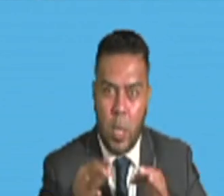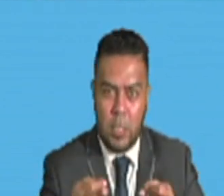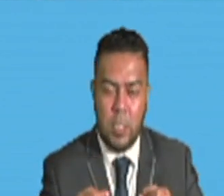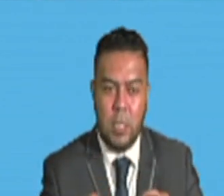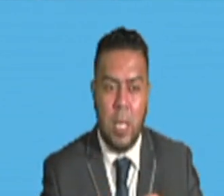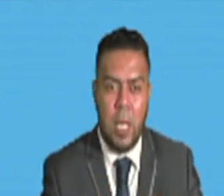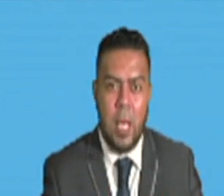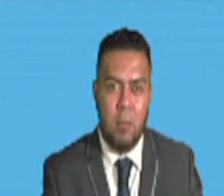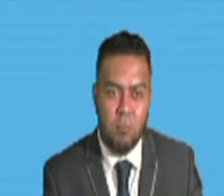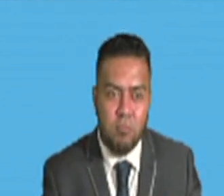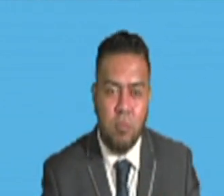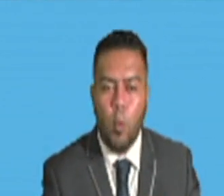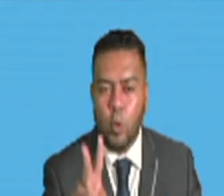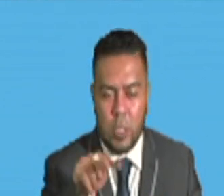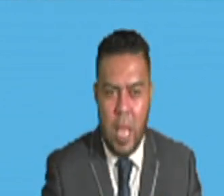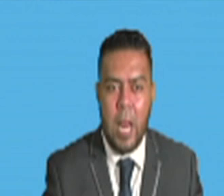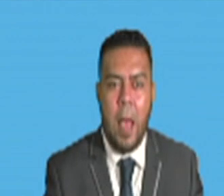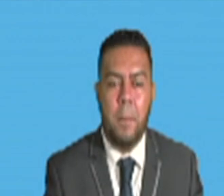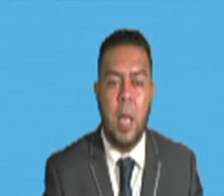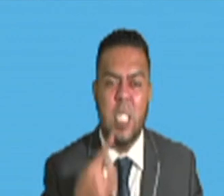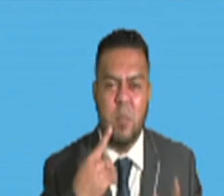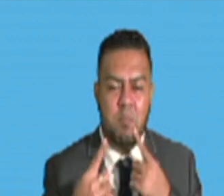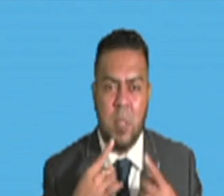stand up and speak out when something as